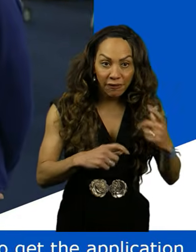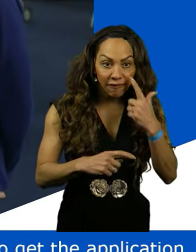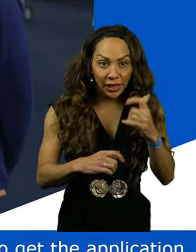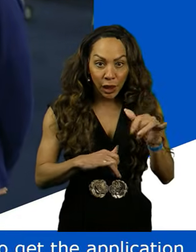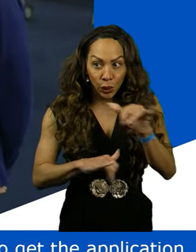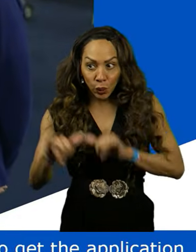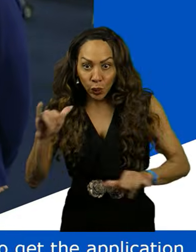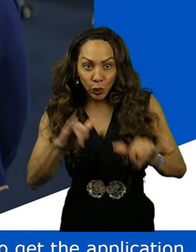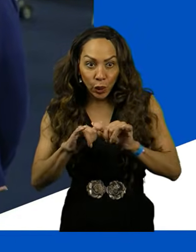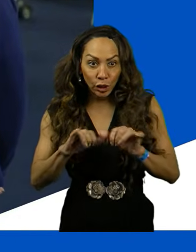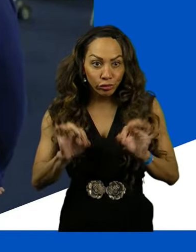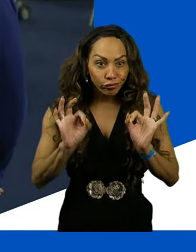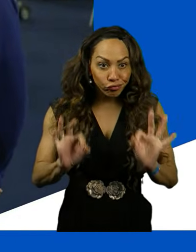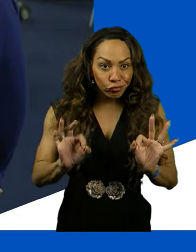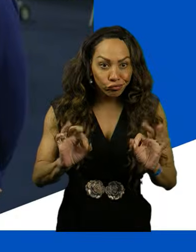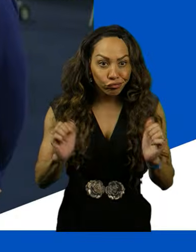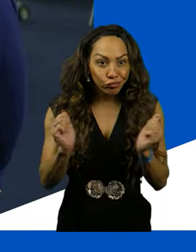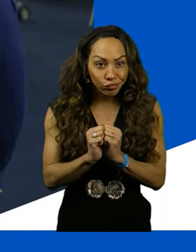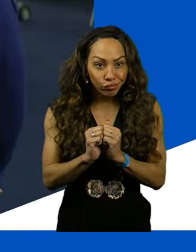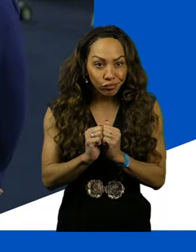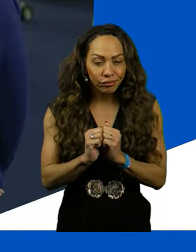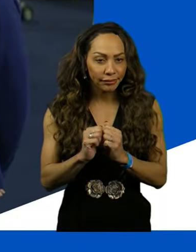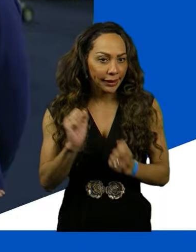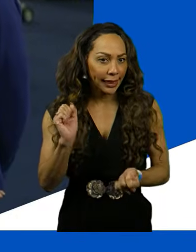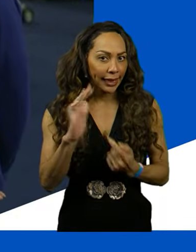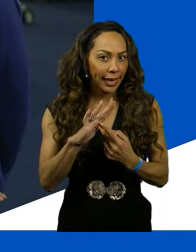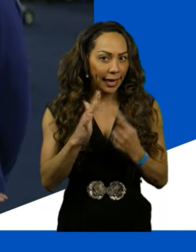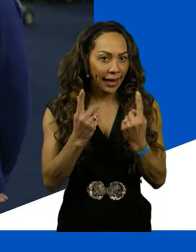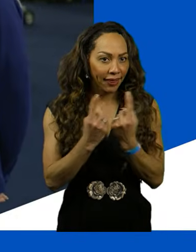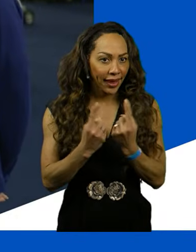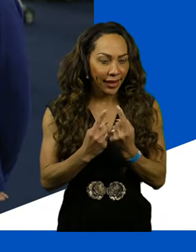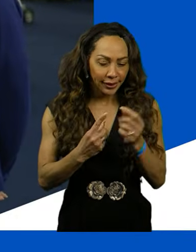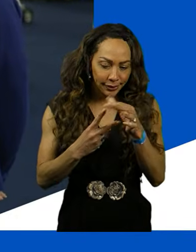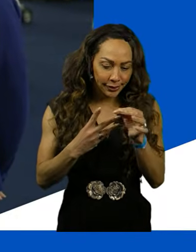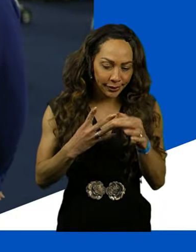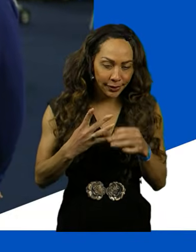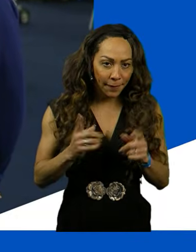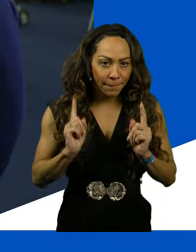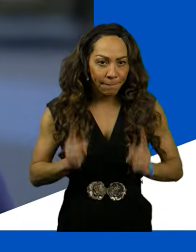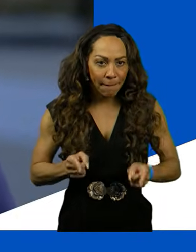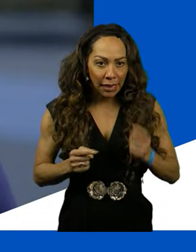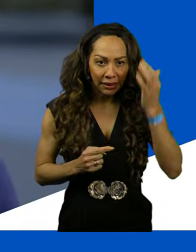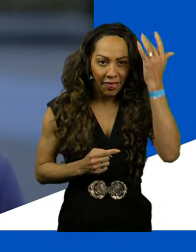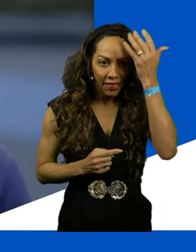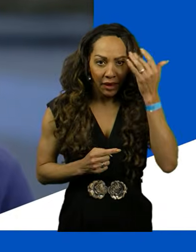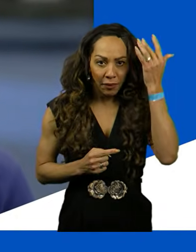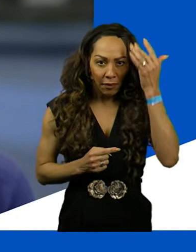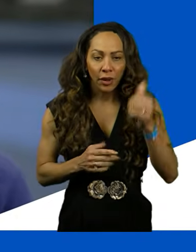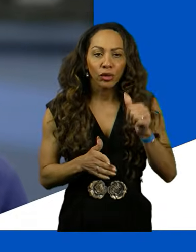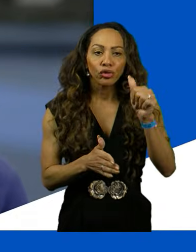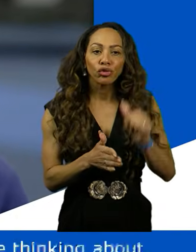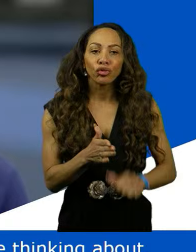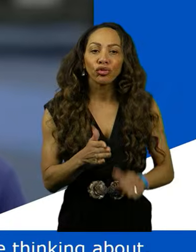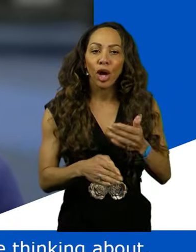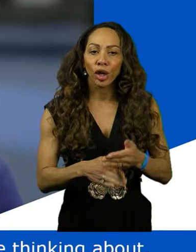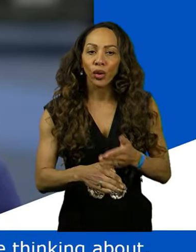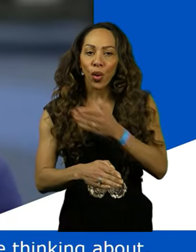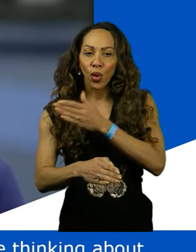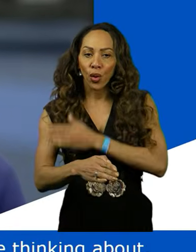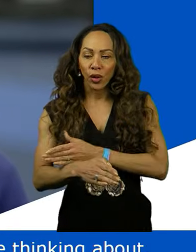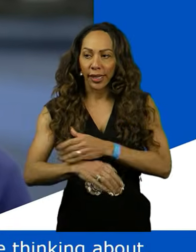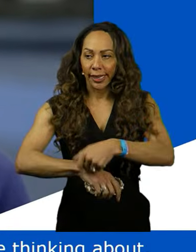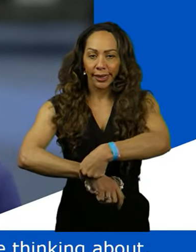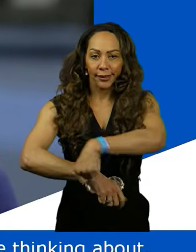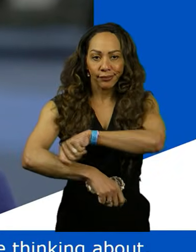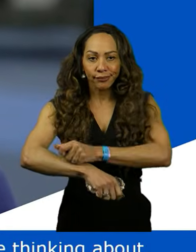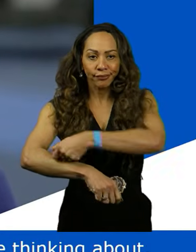You've kind of covered it a little bit. What are the key things that customers should be thinking about as they come to? You know what? I think starting early and being proactive, having a look